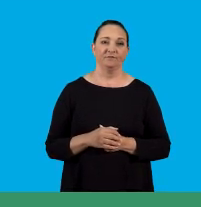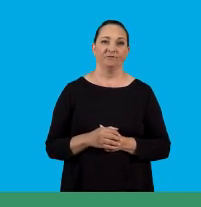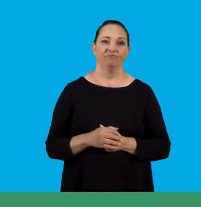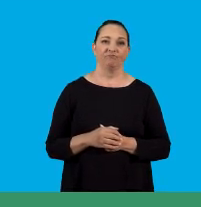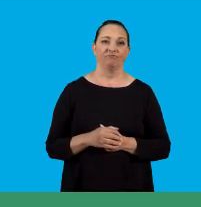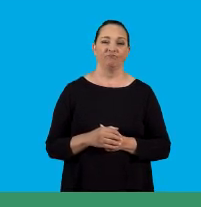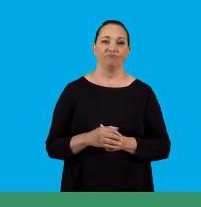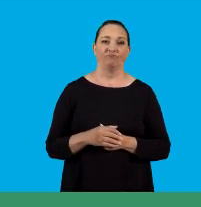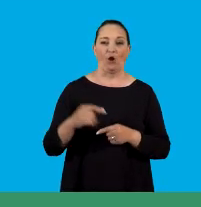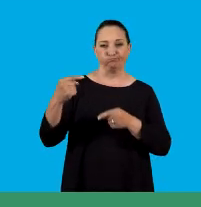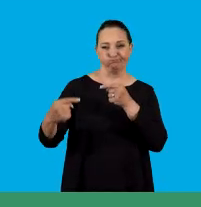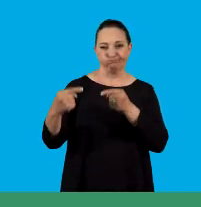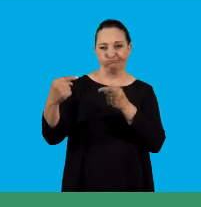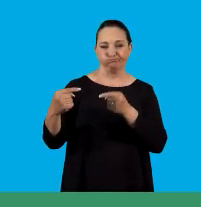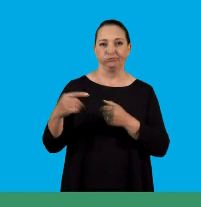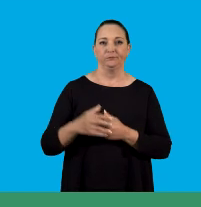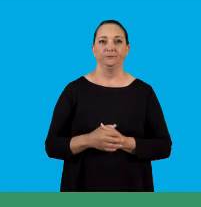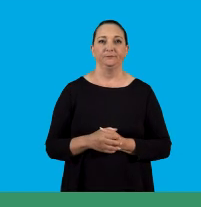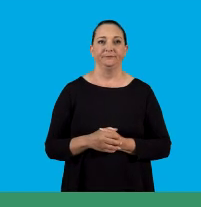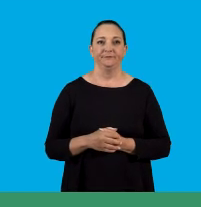of their competitors.